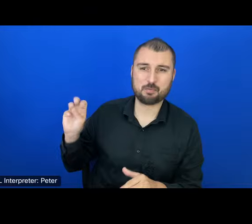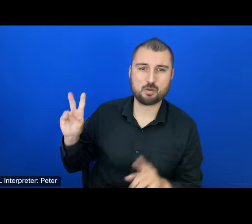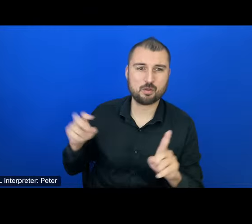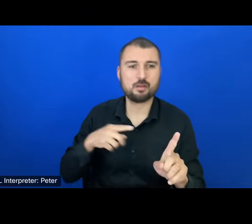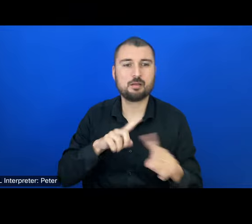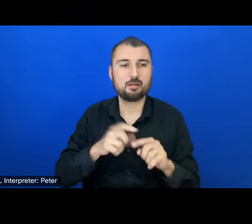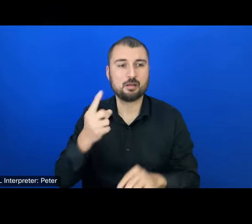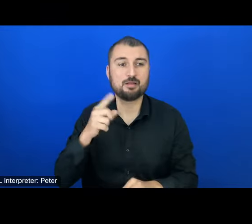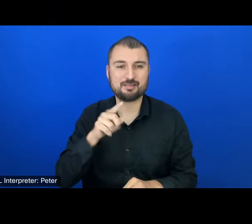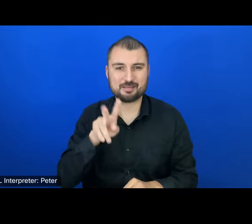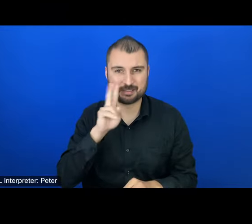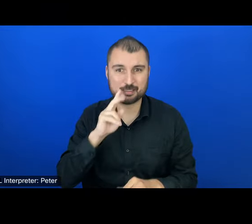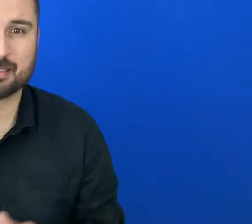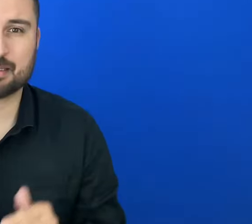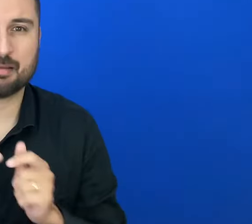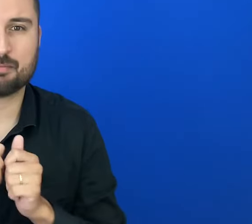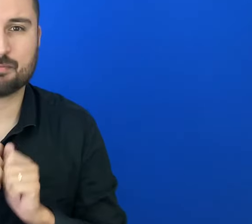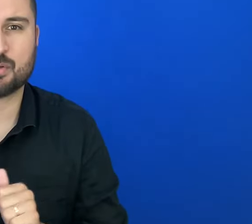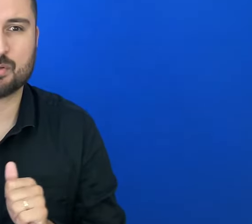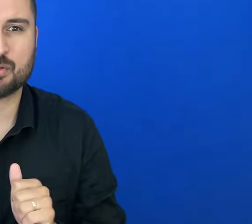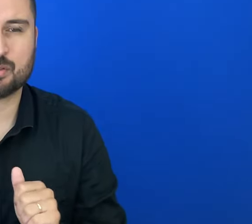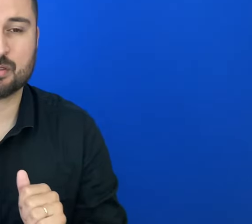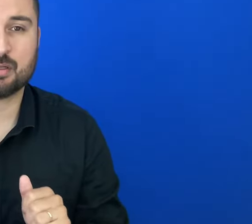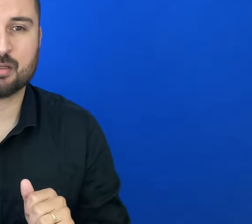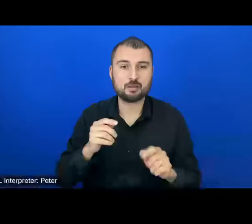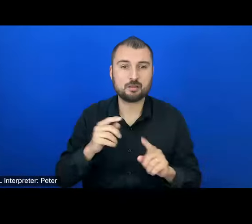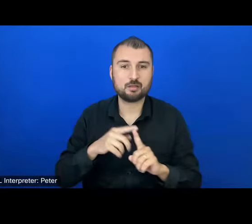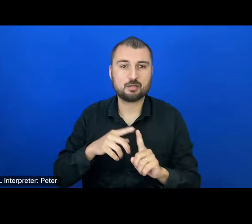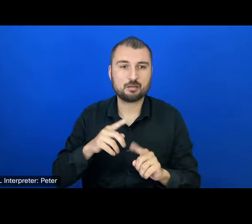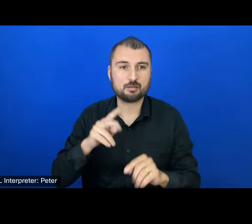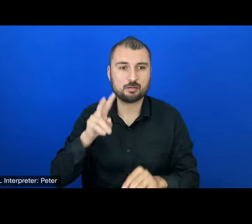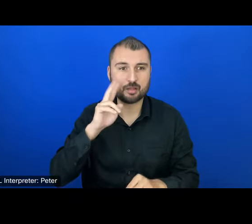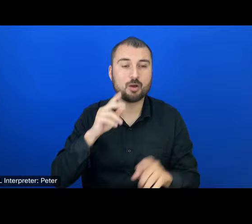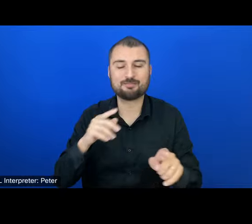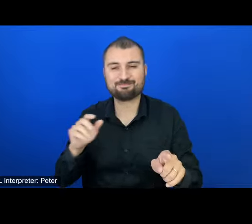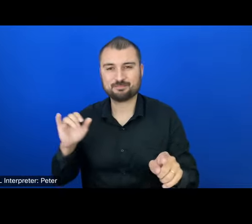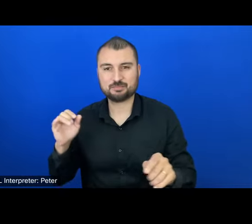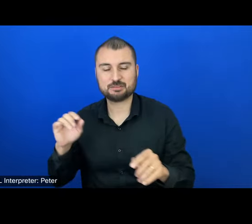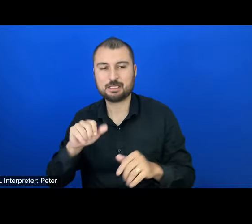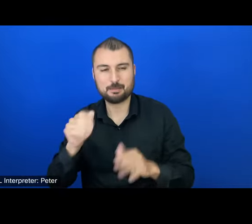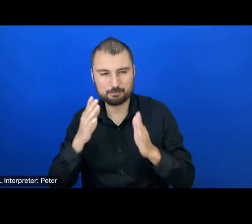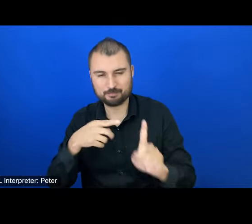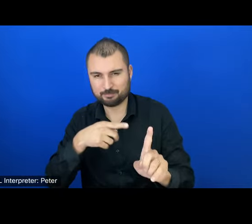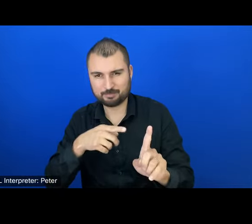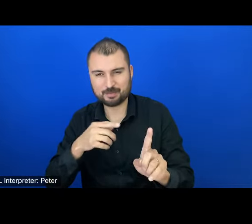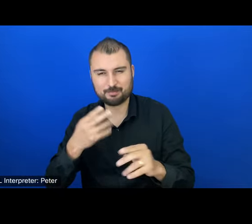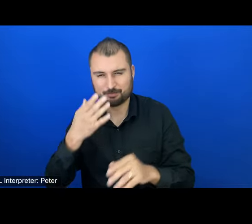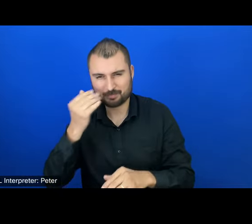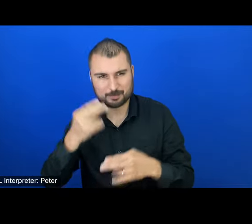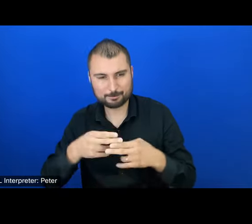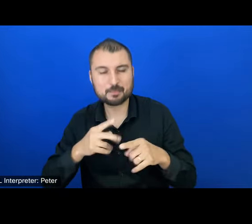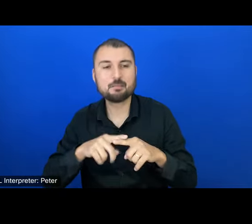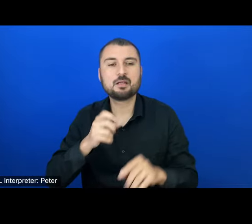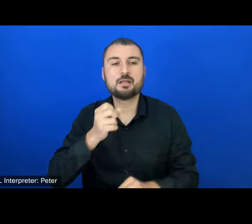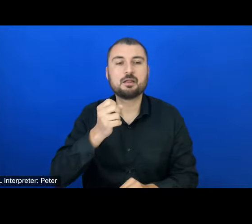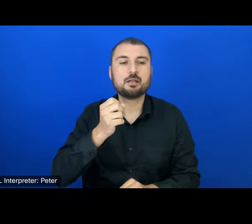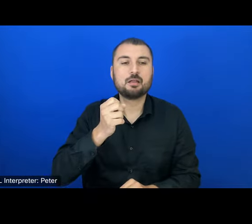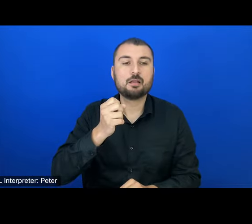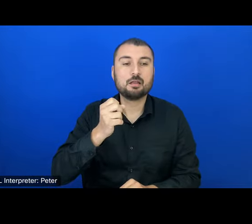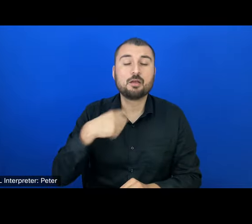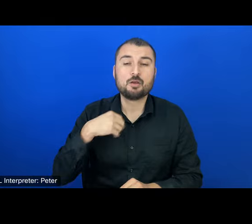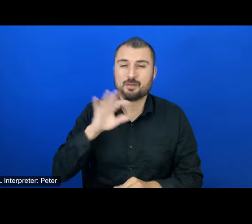major construction projects we already discussed. The front part of it is all of our rehab and repair projects for each of our 9 correctional